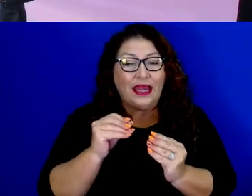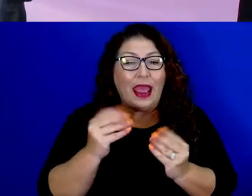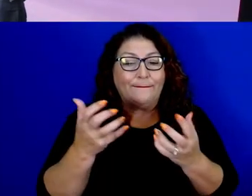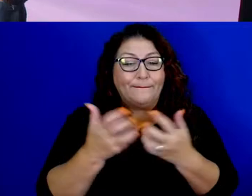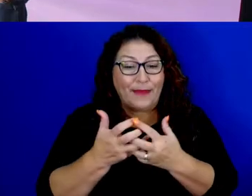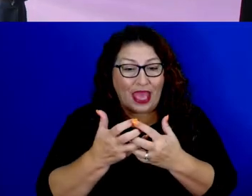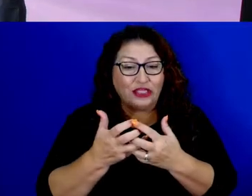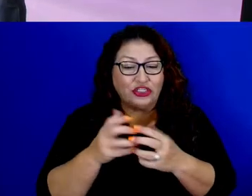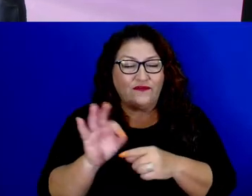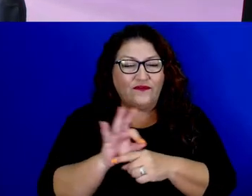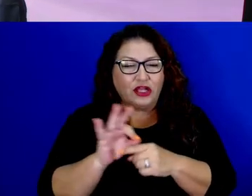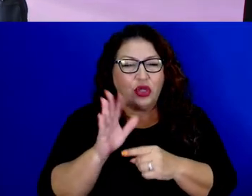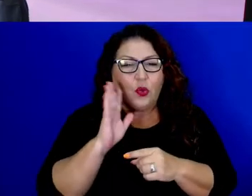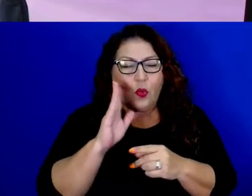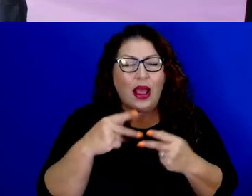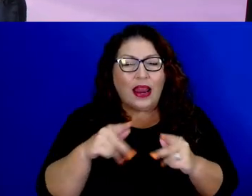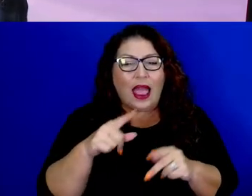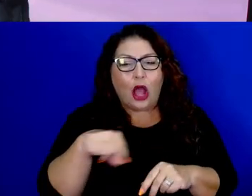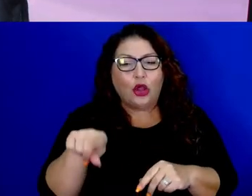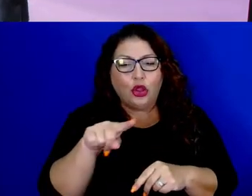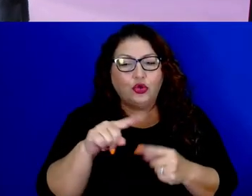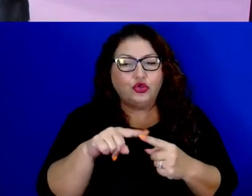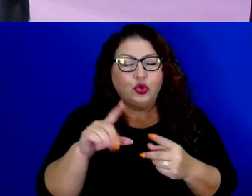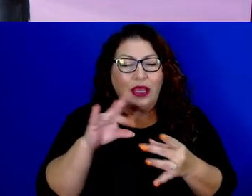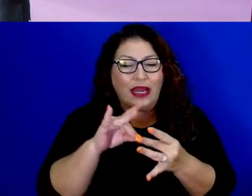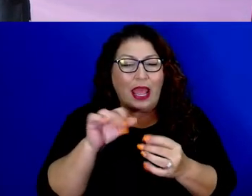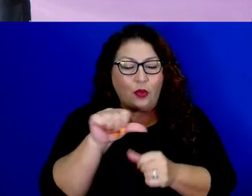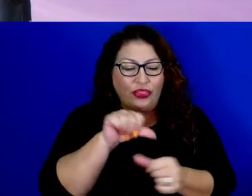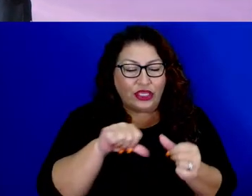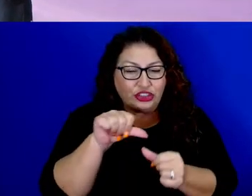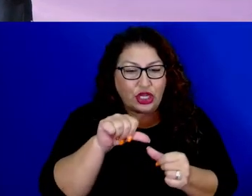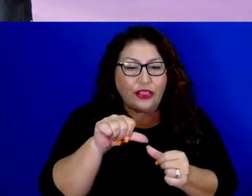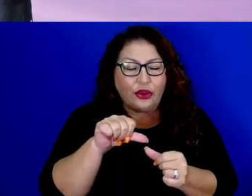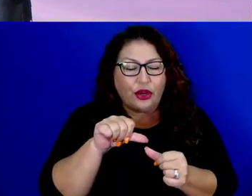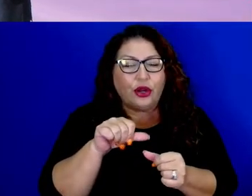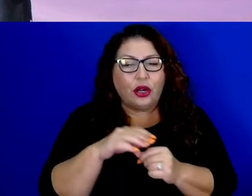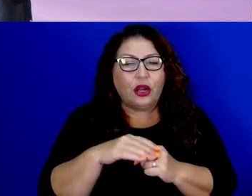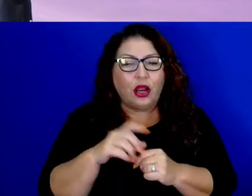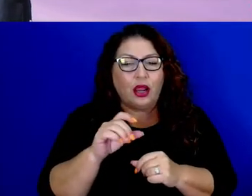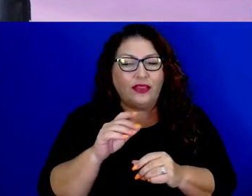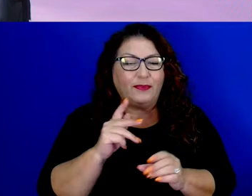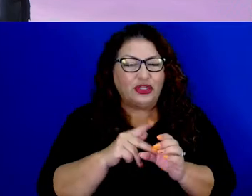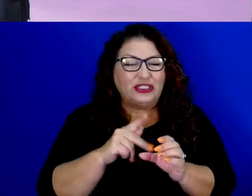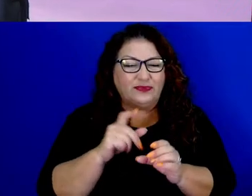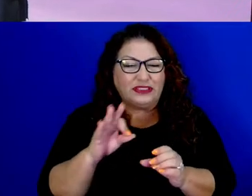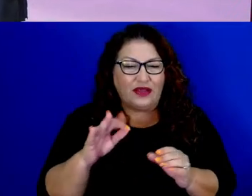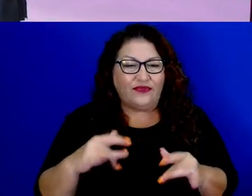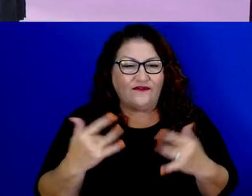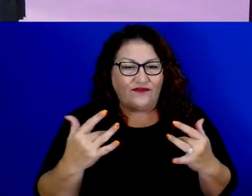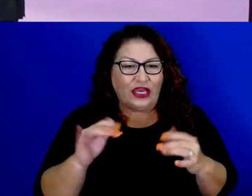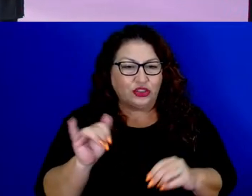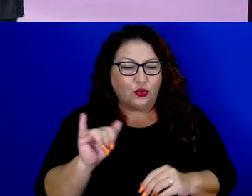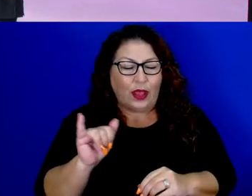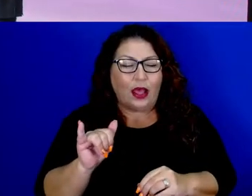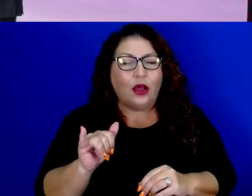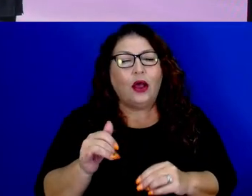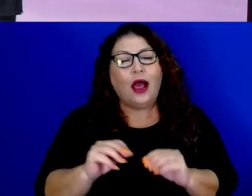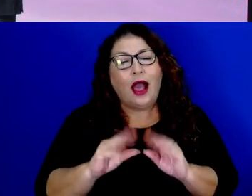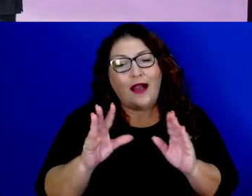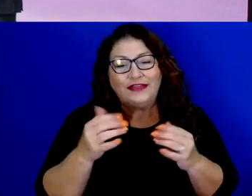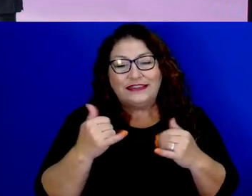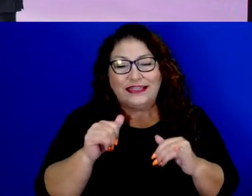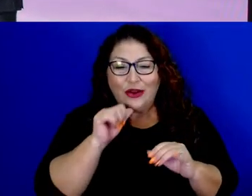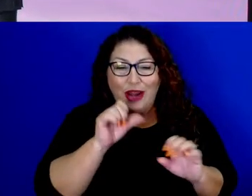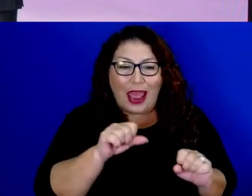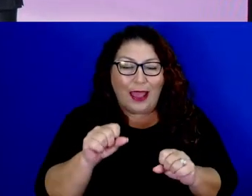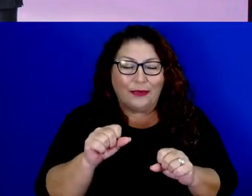to connect with one another, participants of the event as well. Obviously, we're still not able to have the sort of